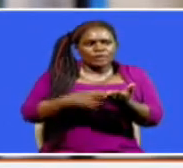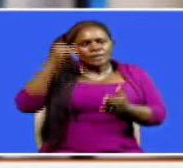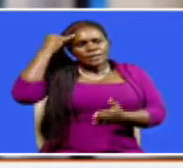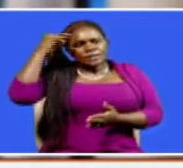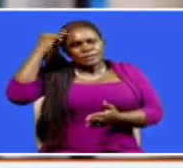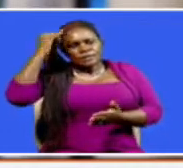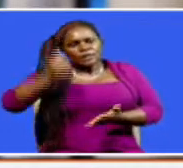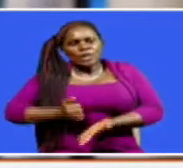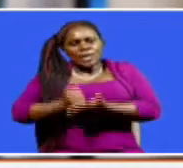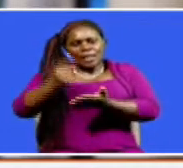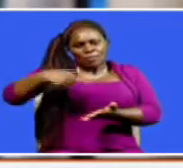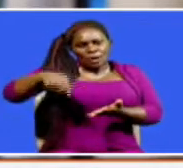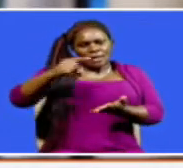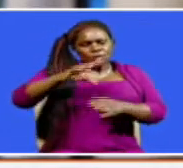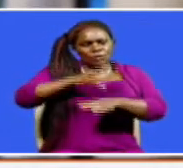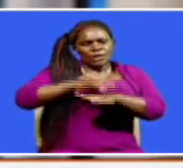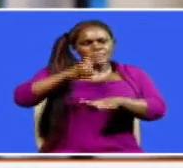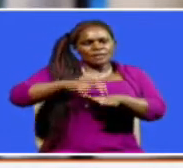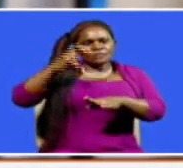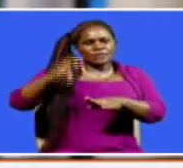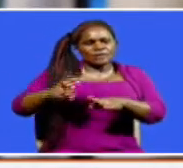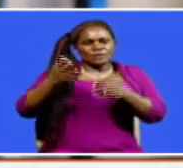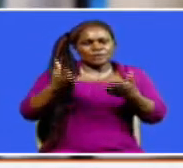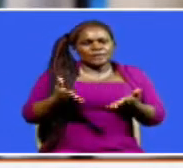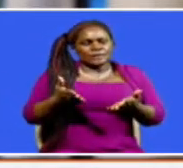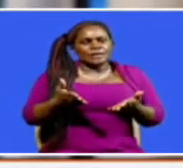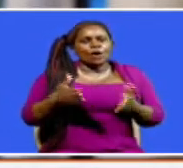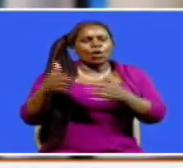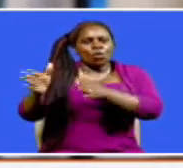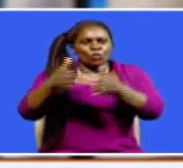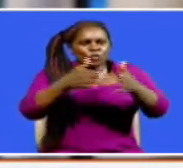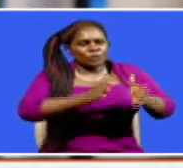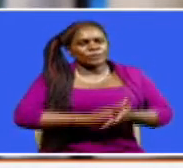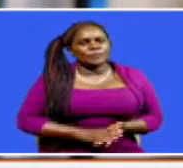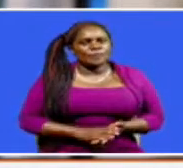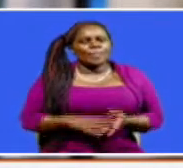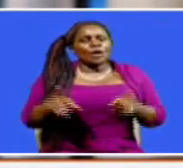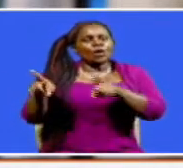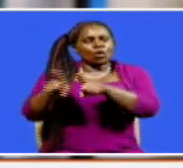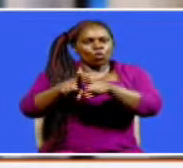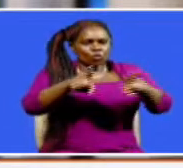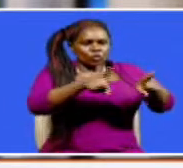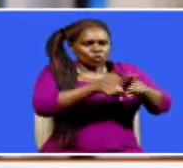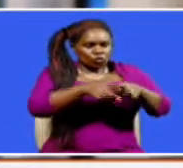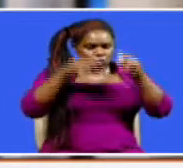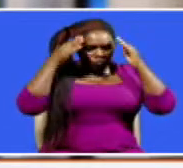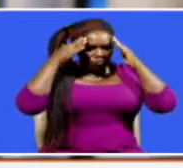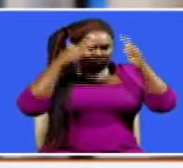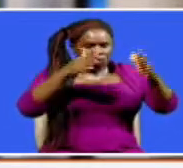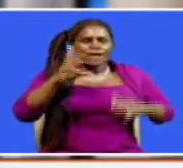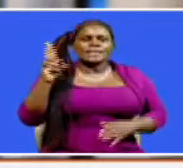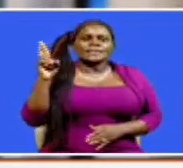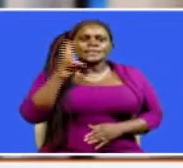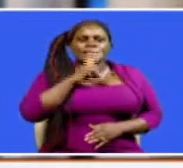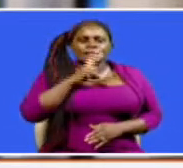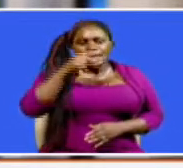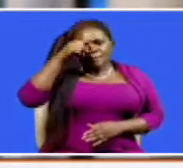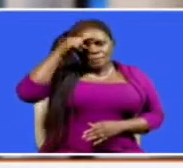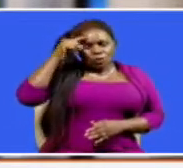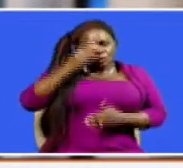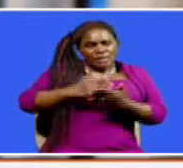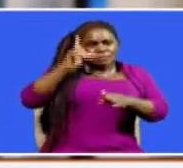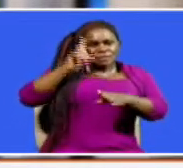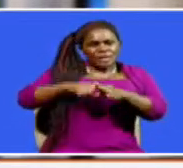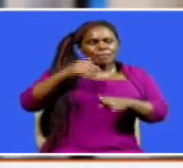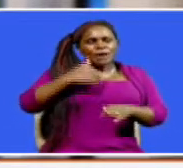initiatives that would help us take advantage of these current AI opportunities. And also to pay attention to the risks, because we